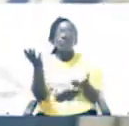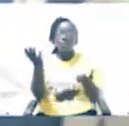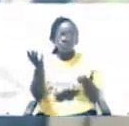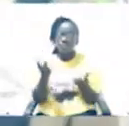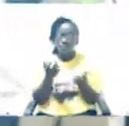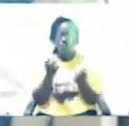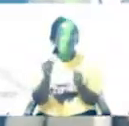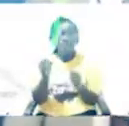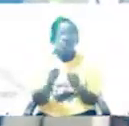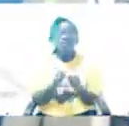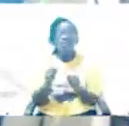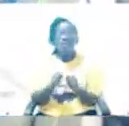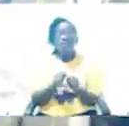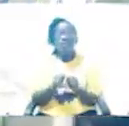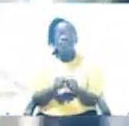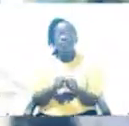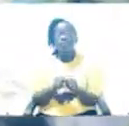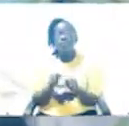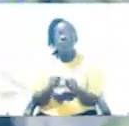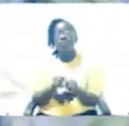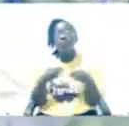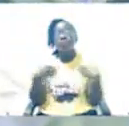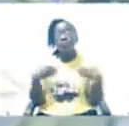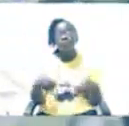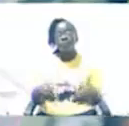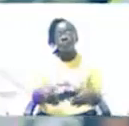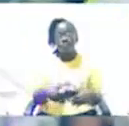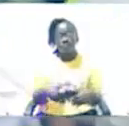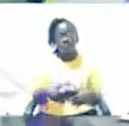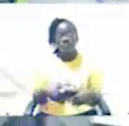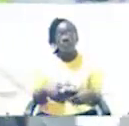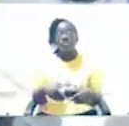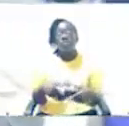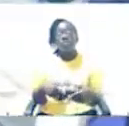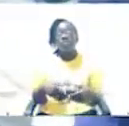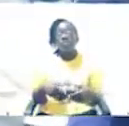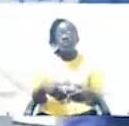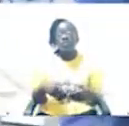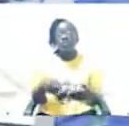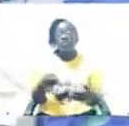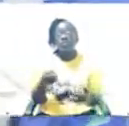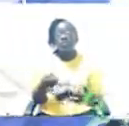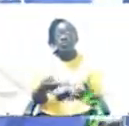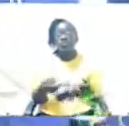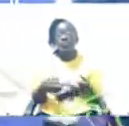their hands to help them. Put your right hand on their shoulder.